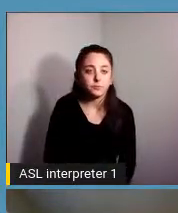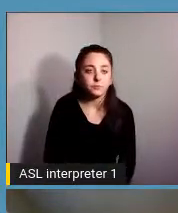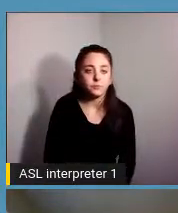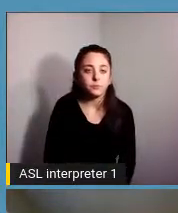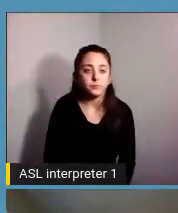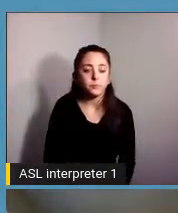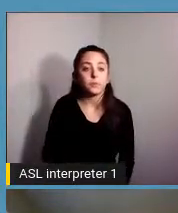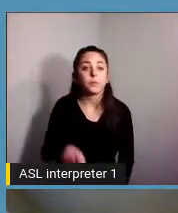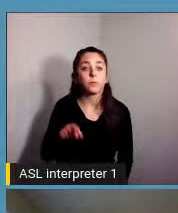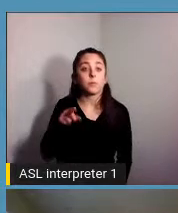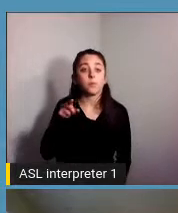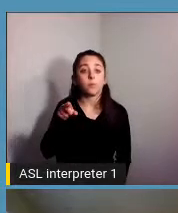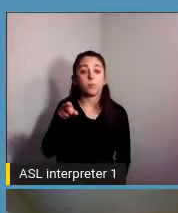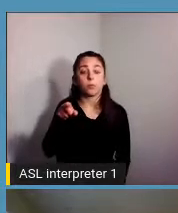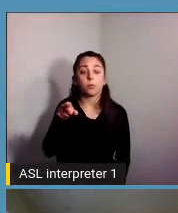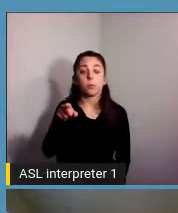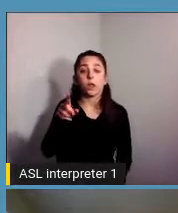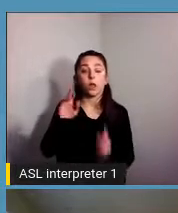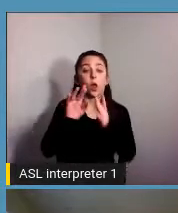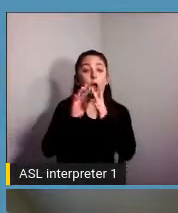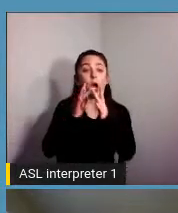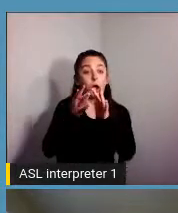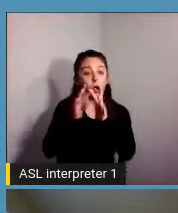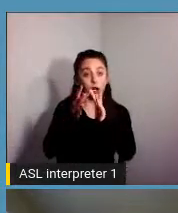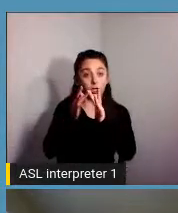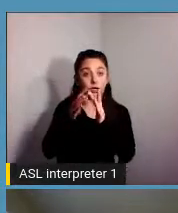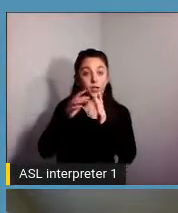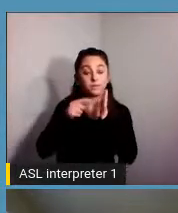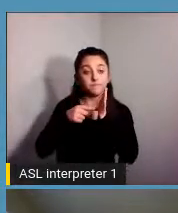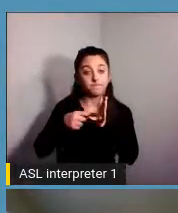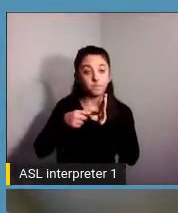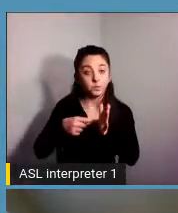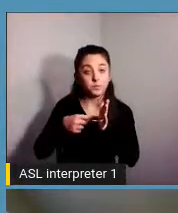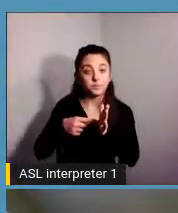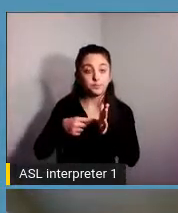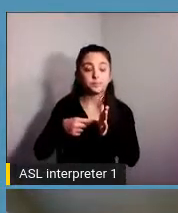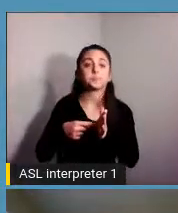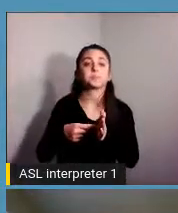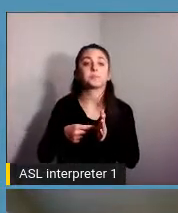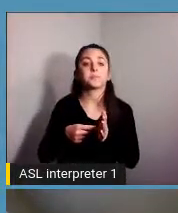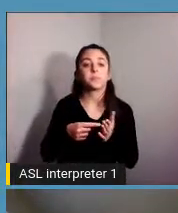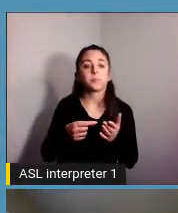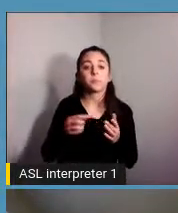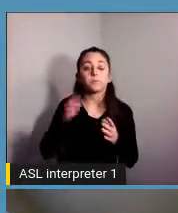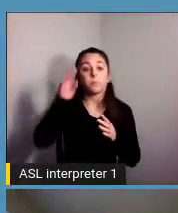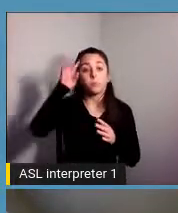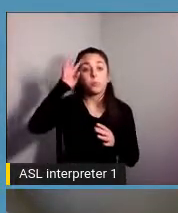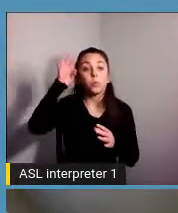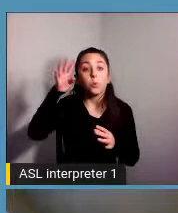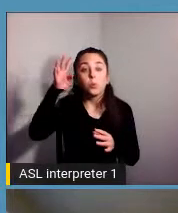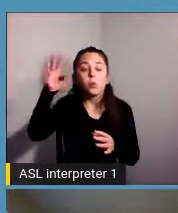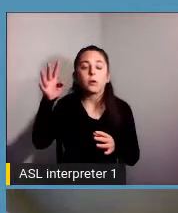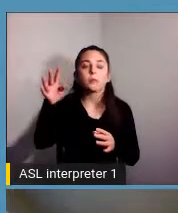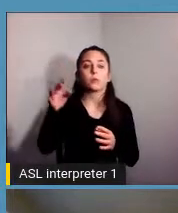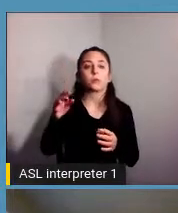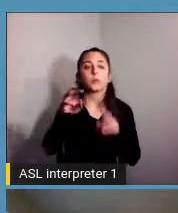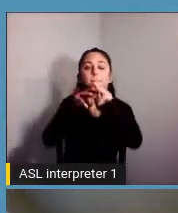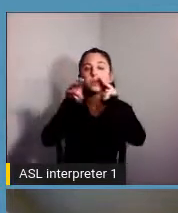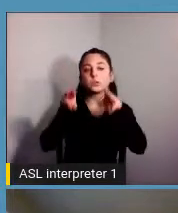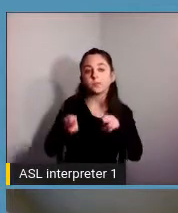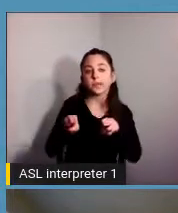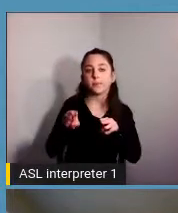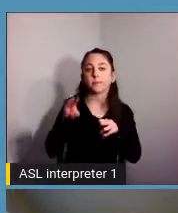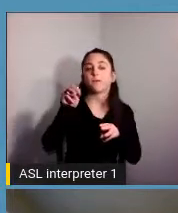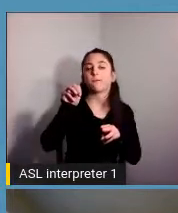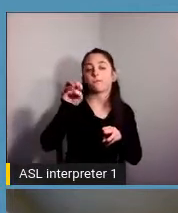this is actually an online exhibit that was created for the Museum of Modern Art and the Art